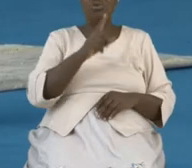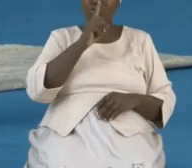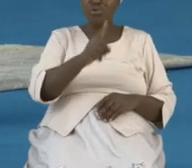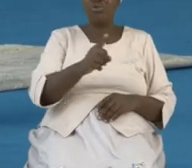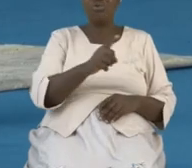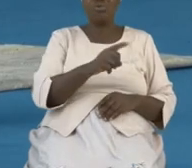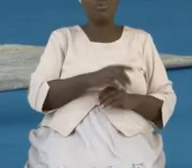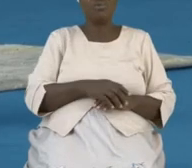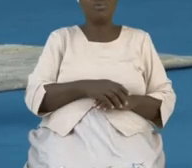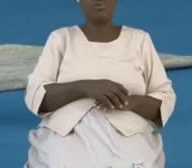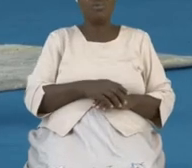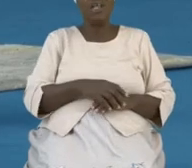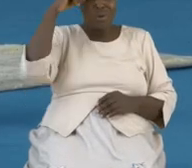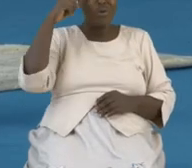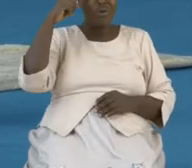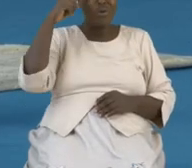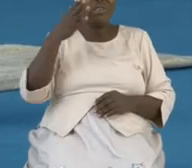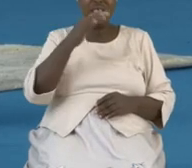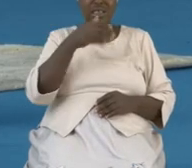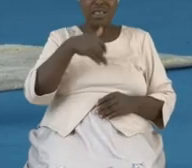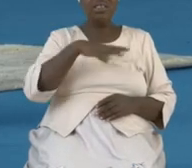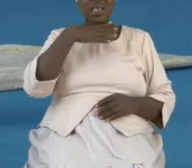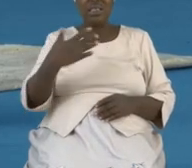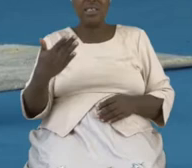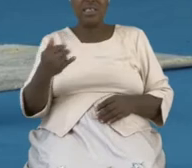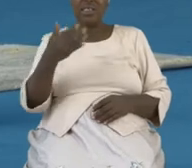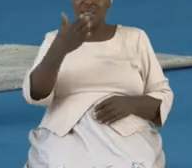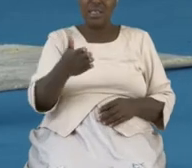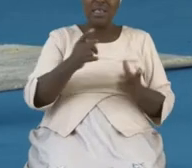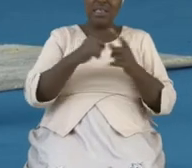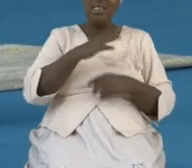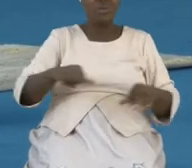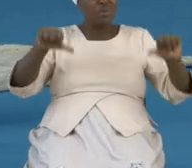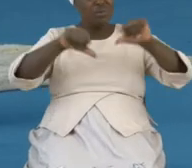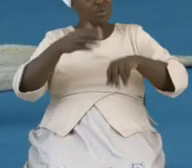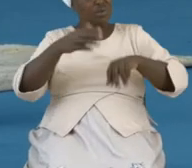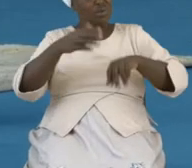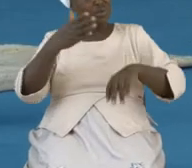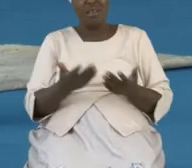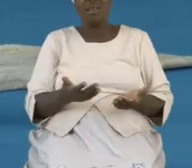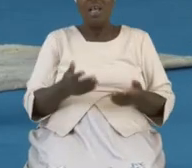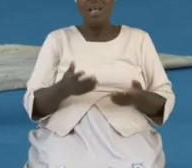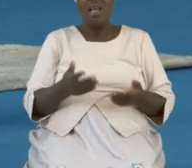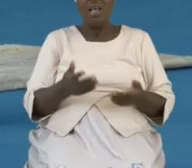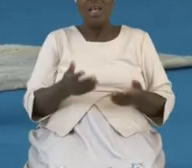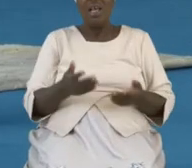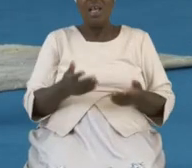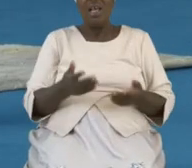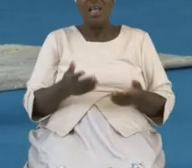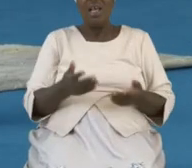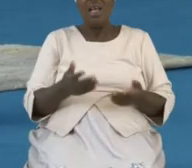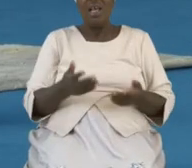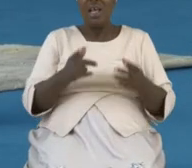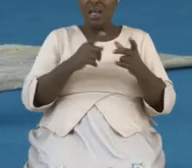still corruption there, there's condemnation there. It says in verse 20, look at verse